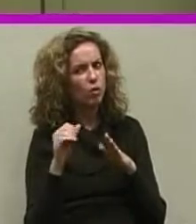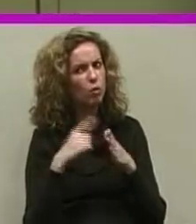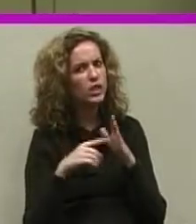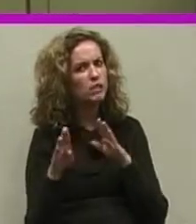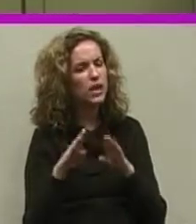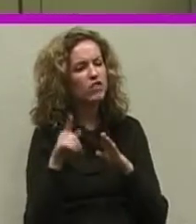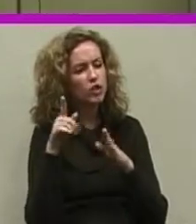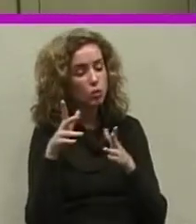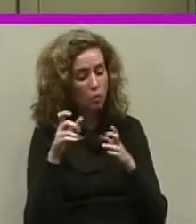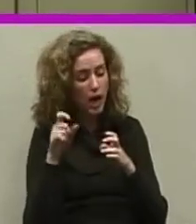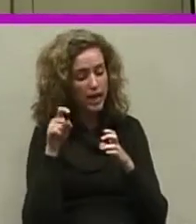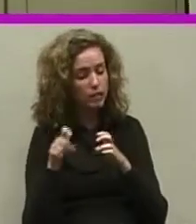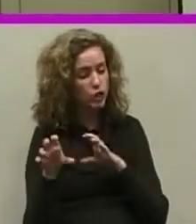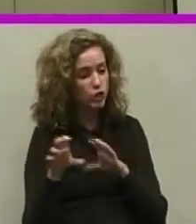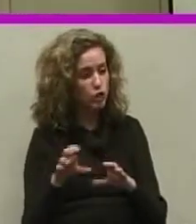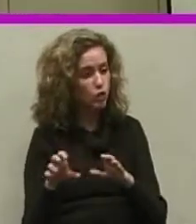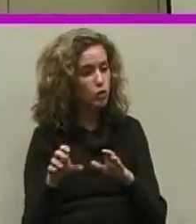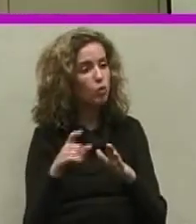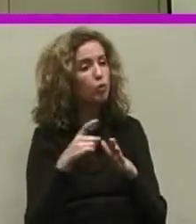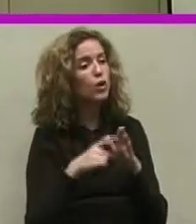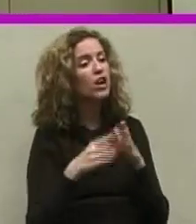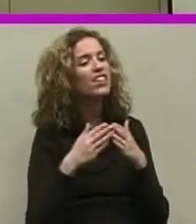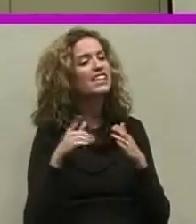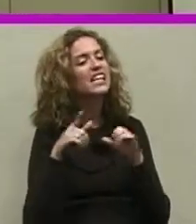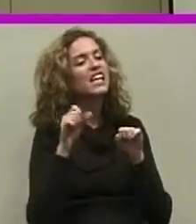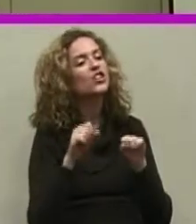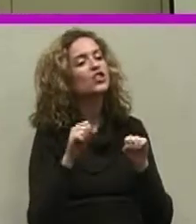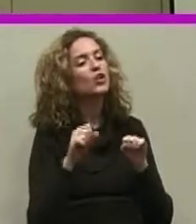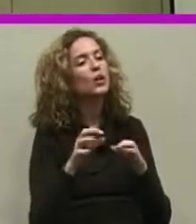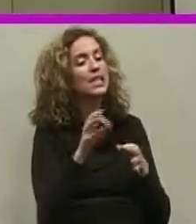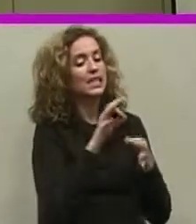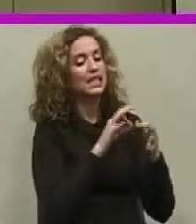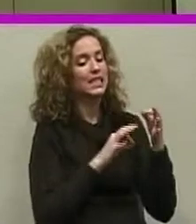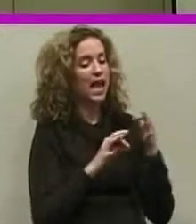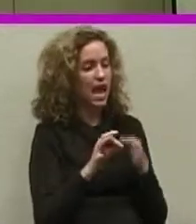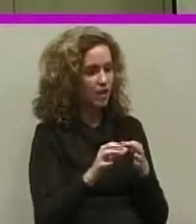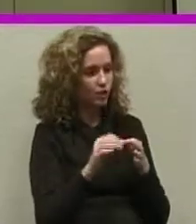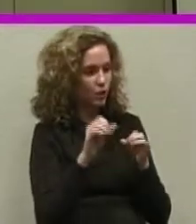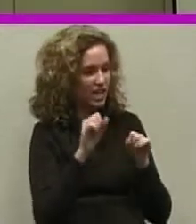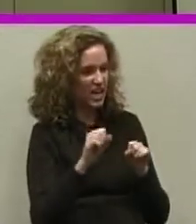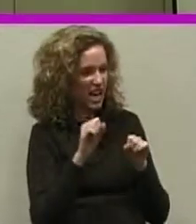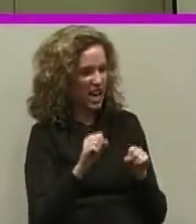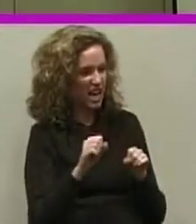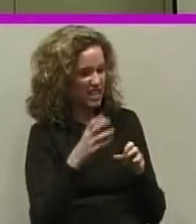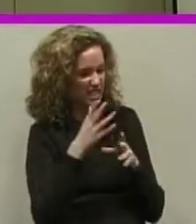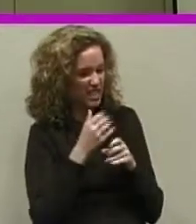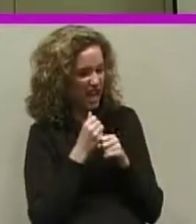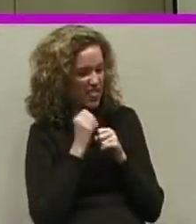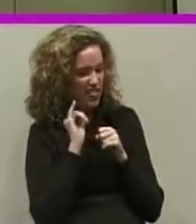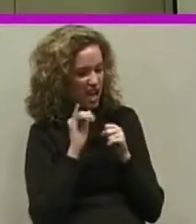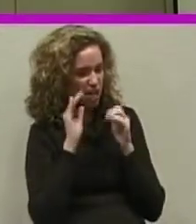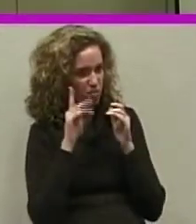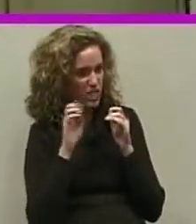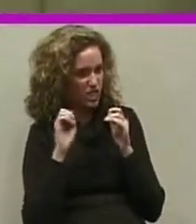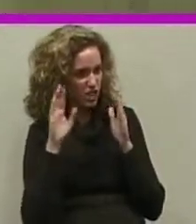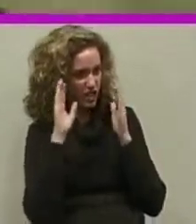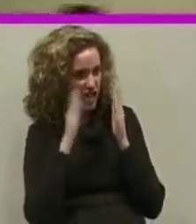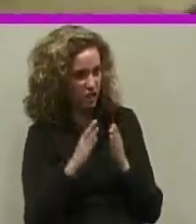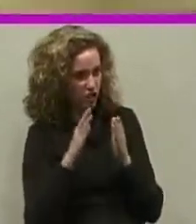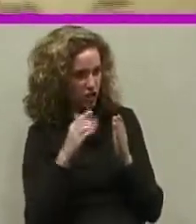want him to do? What would be things he could do instead to get that peer attention that we could teach him? What are some alternative